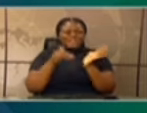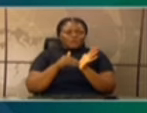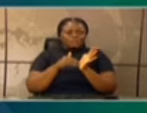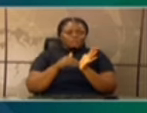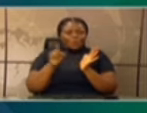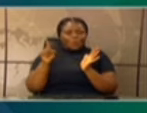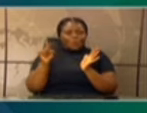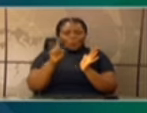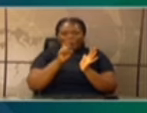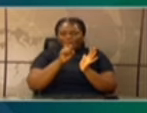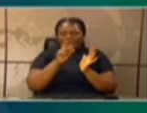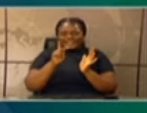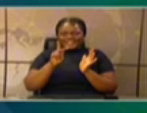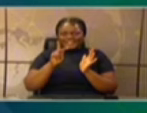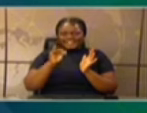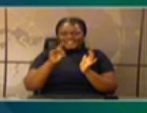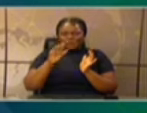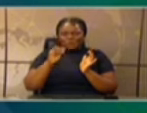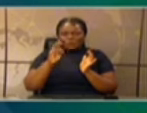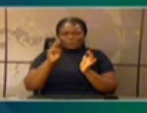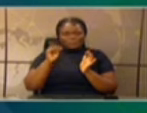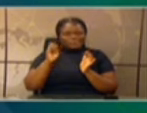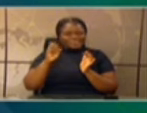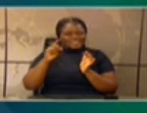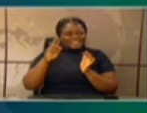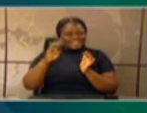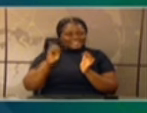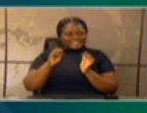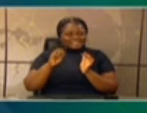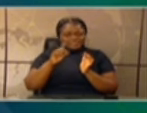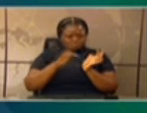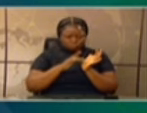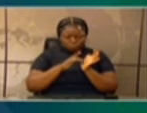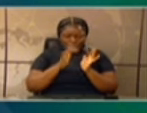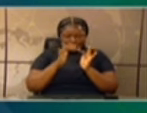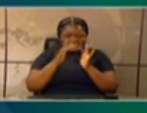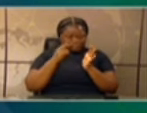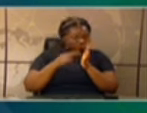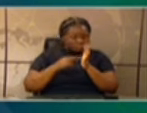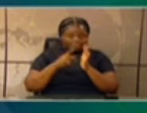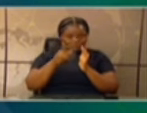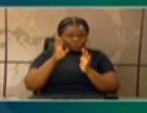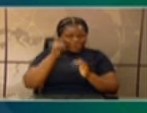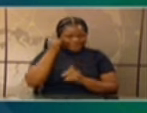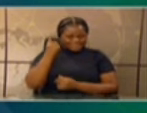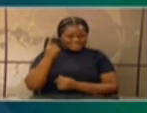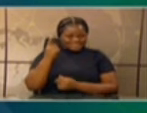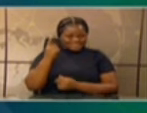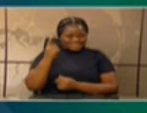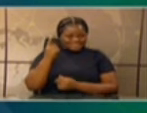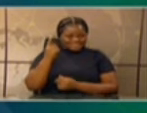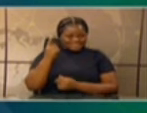422,100 kilometers. And when I go Google, Ubenya, me pe Google